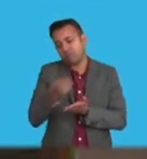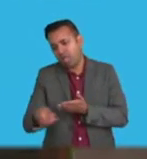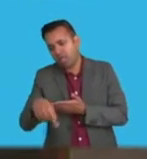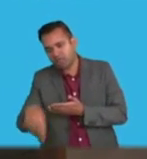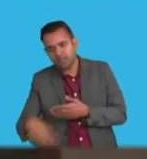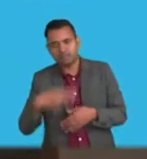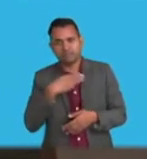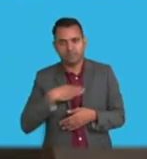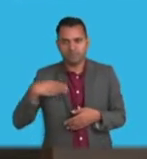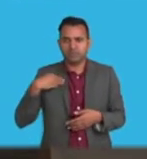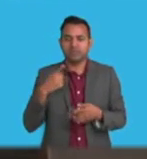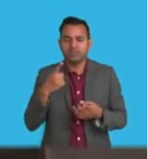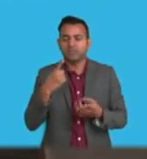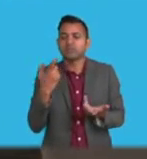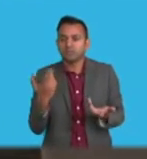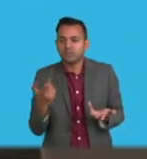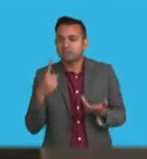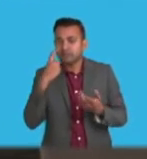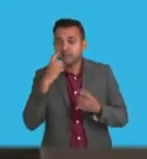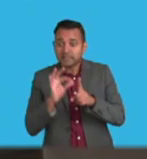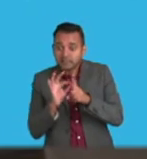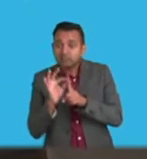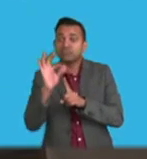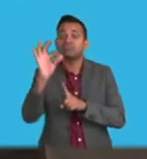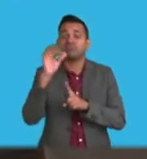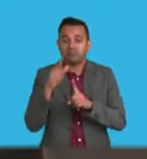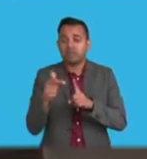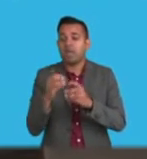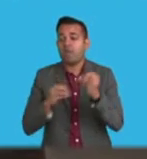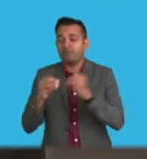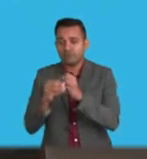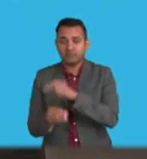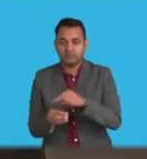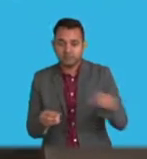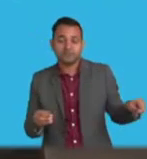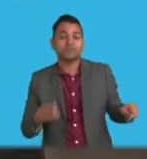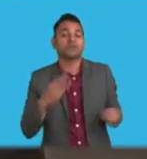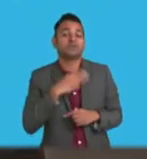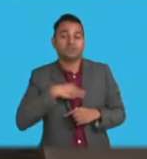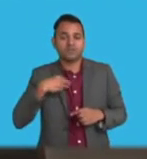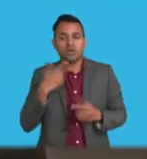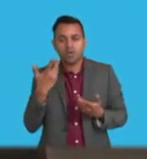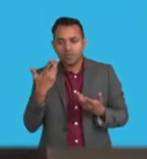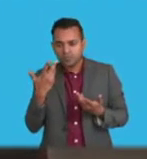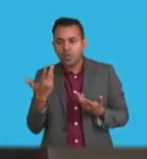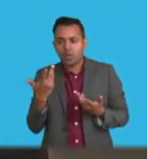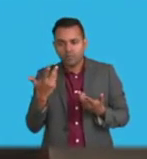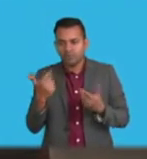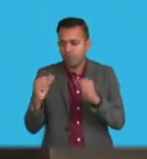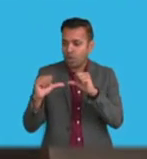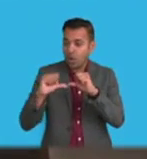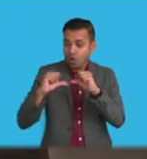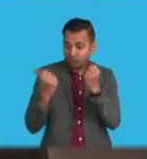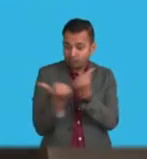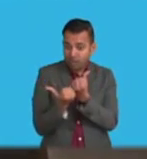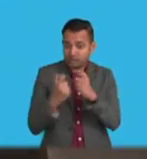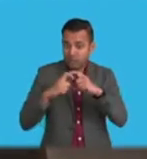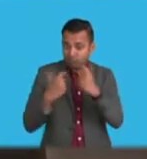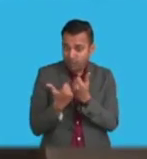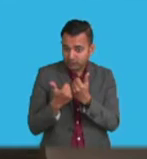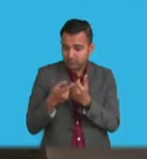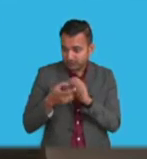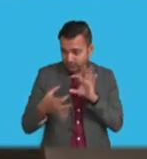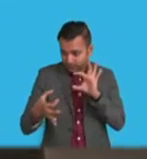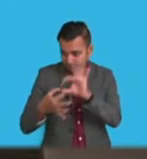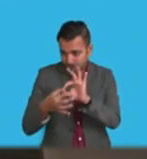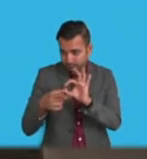these authorized employment agencies. Ministry enters into a formal contract with the authorized employment agencies, and the bond will